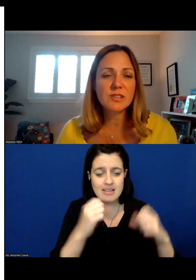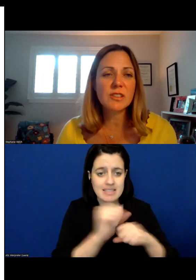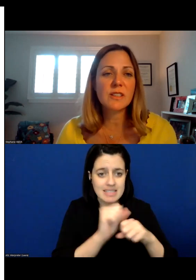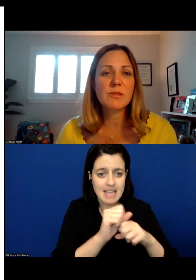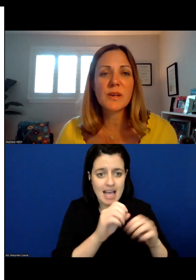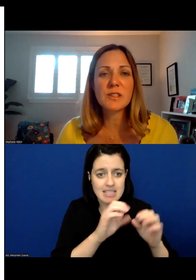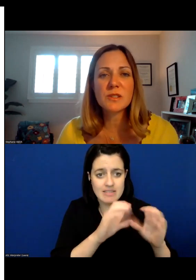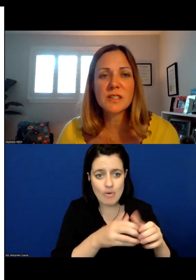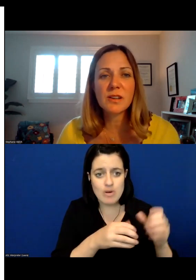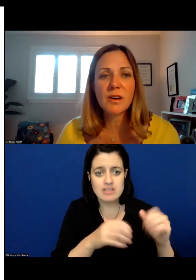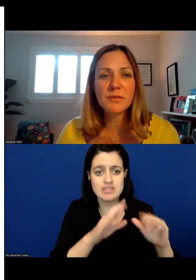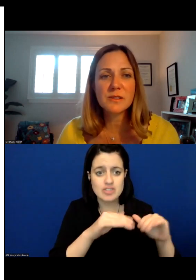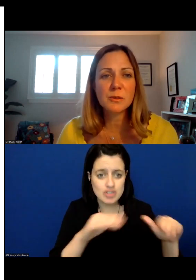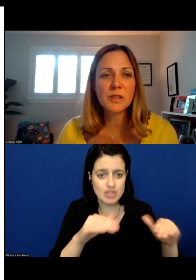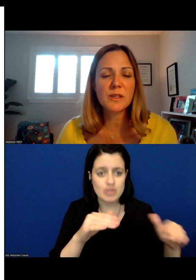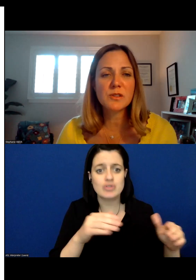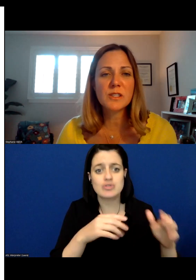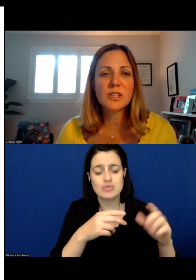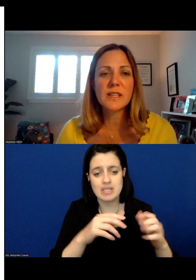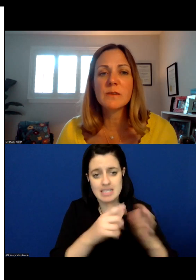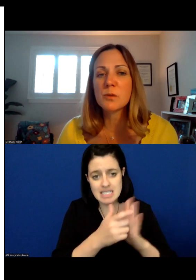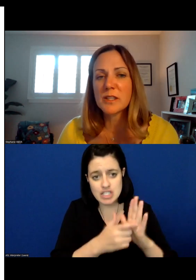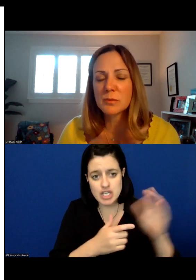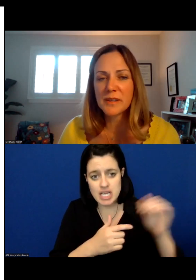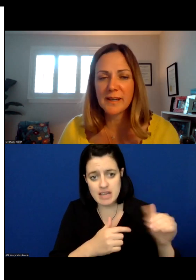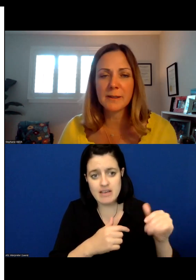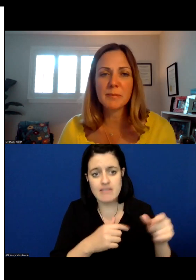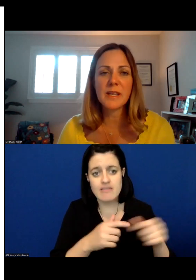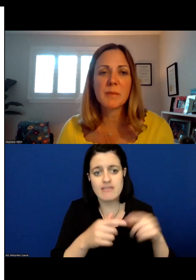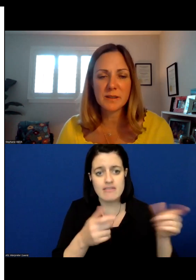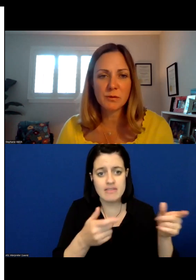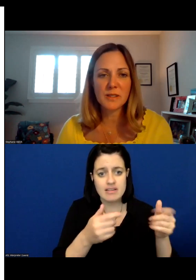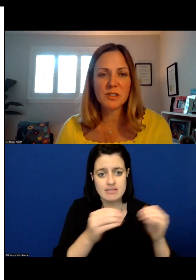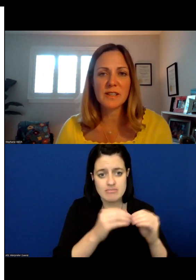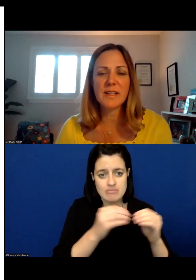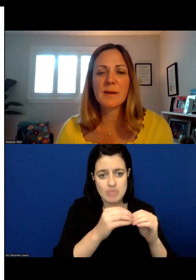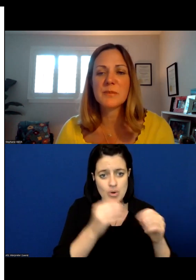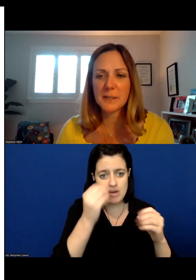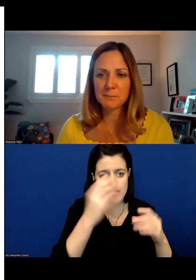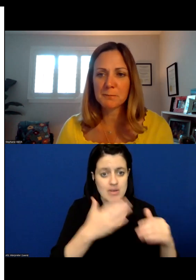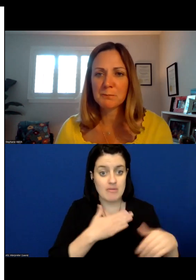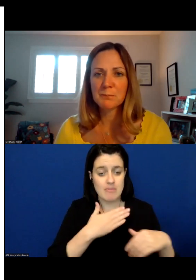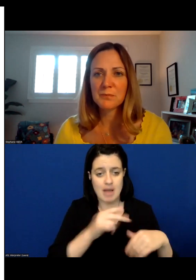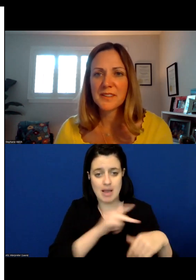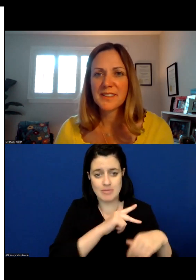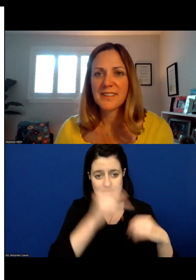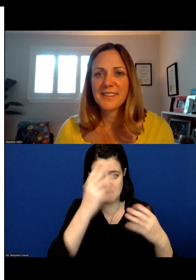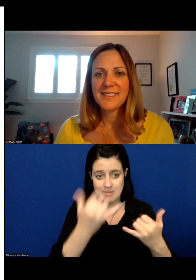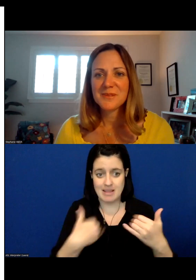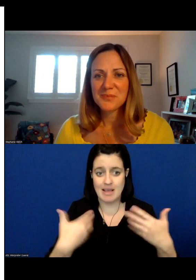Kids Initiative, if you're interested in our Office of Community Restoration and information about CalLink and my information, and then I'm done.